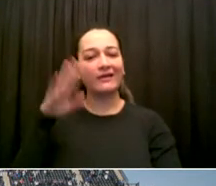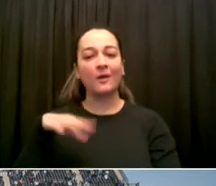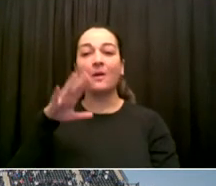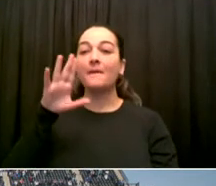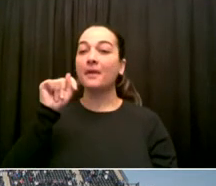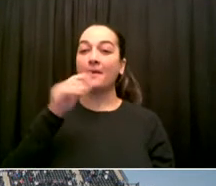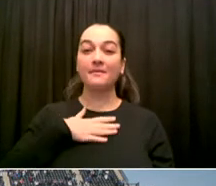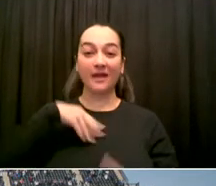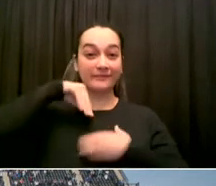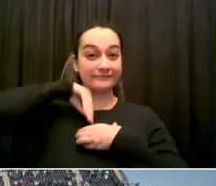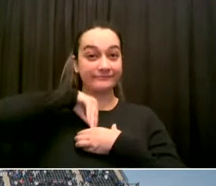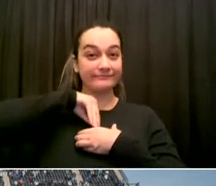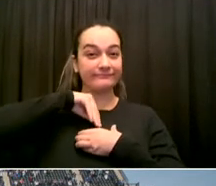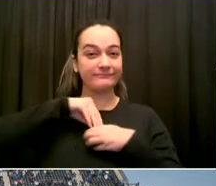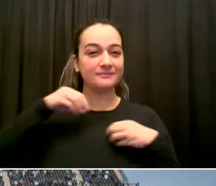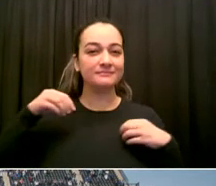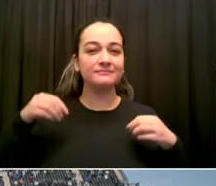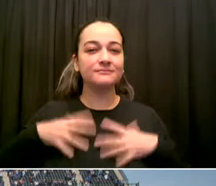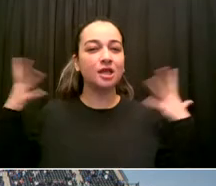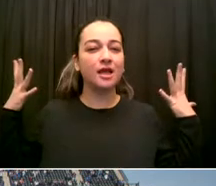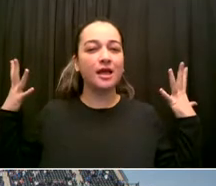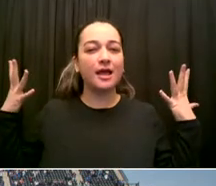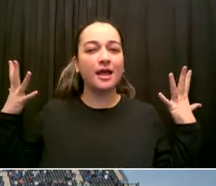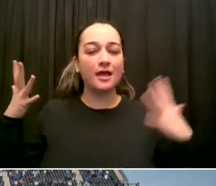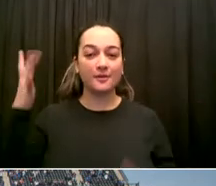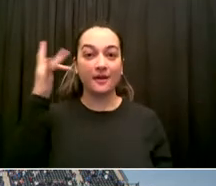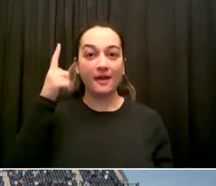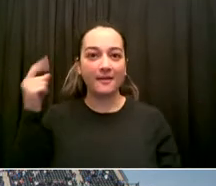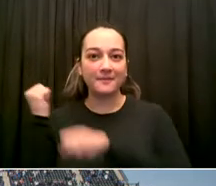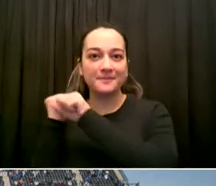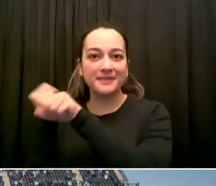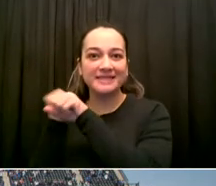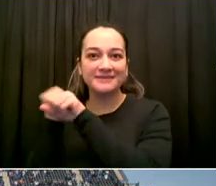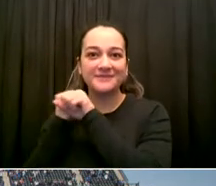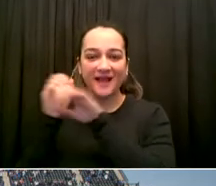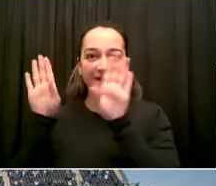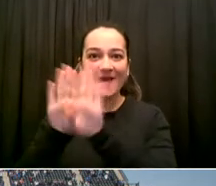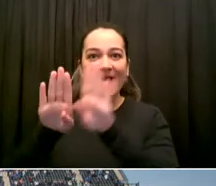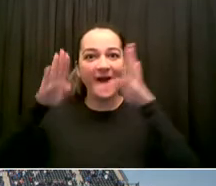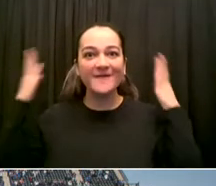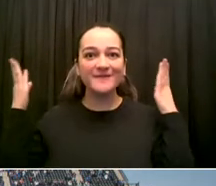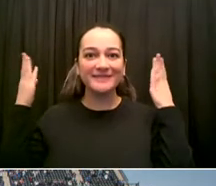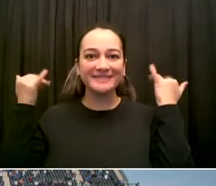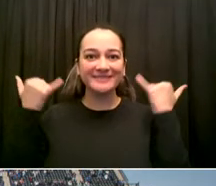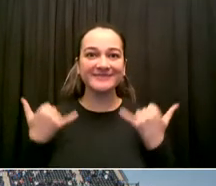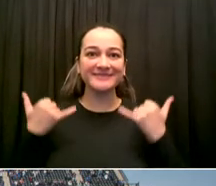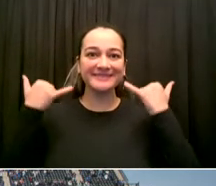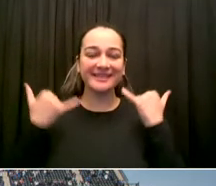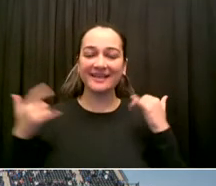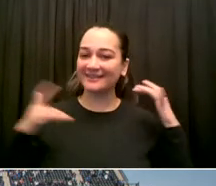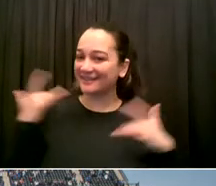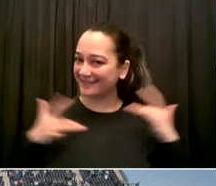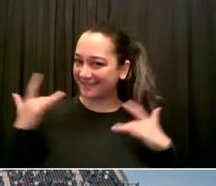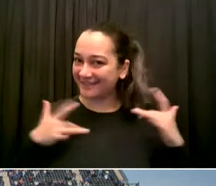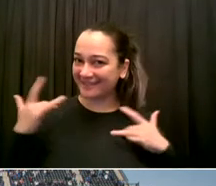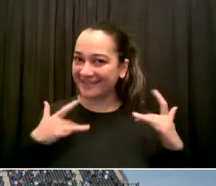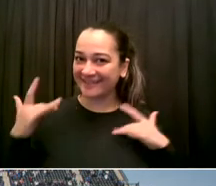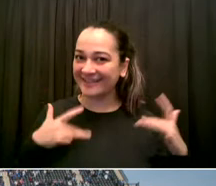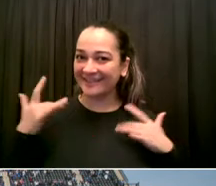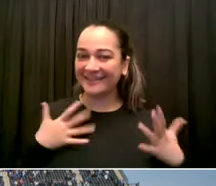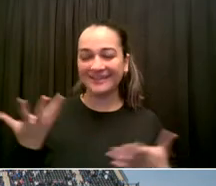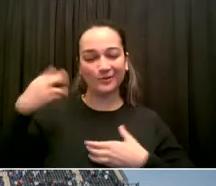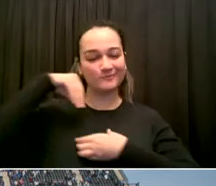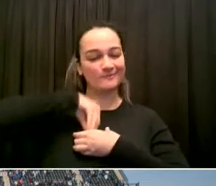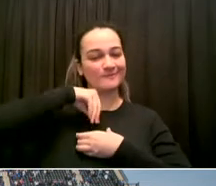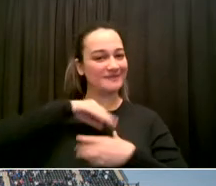It is another moment to feel good, to feel a feeling of rebirth and recovery